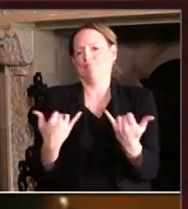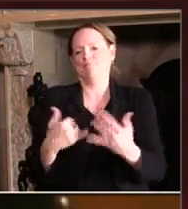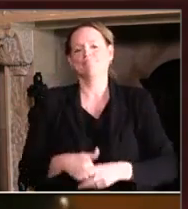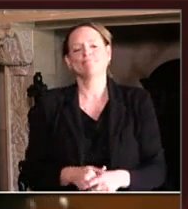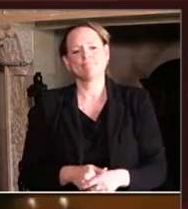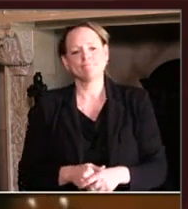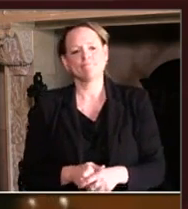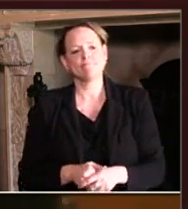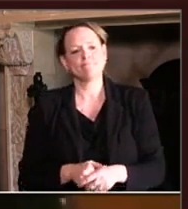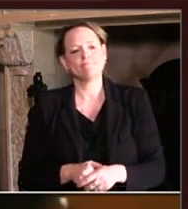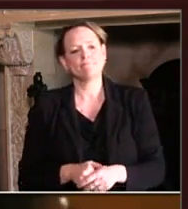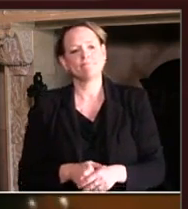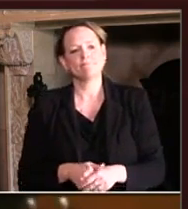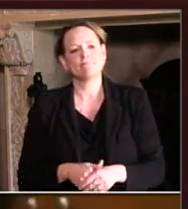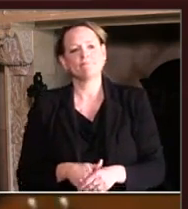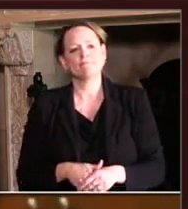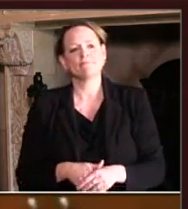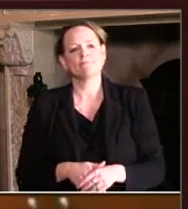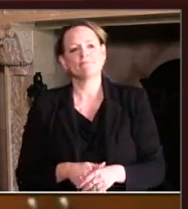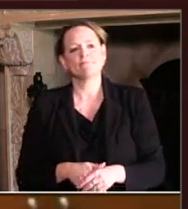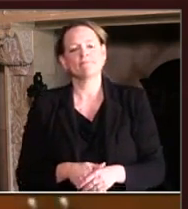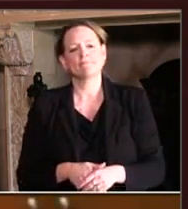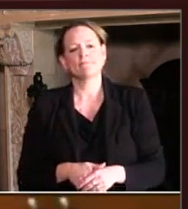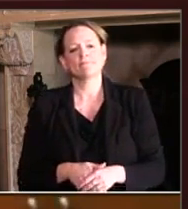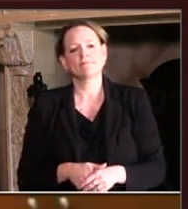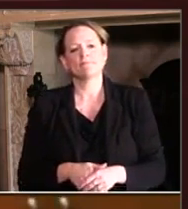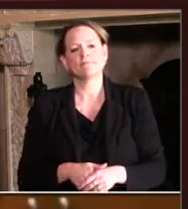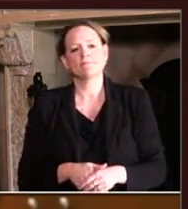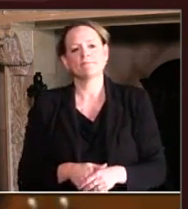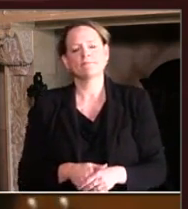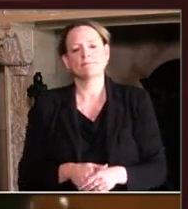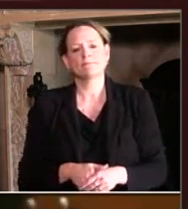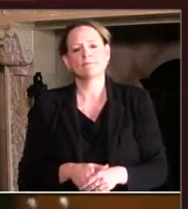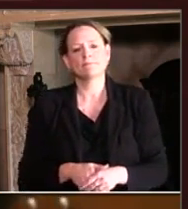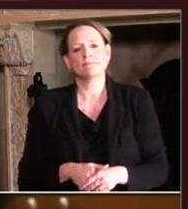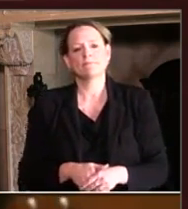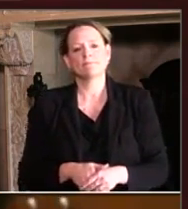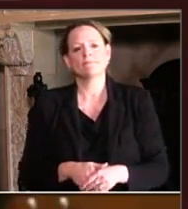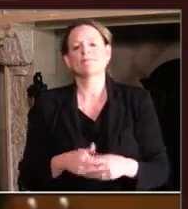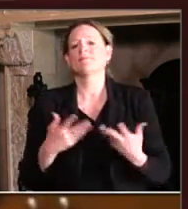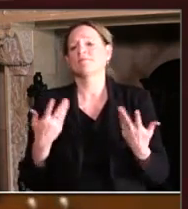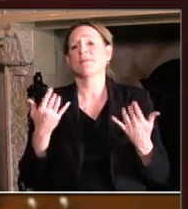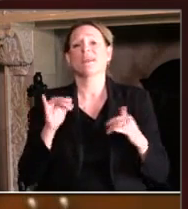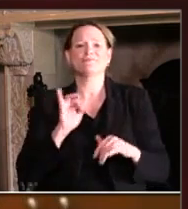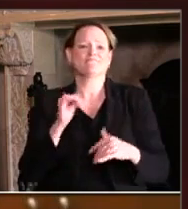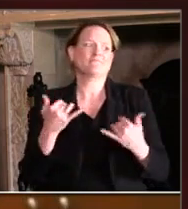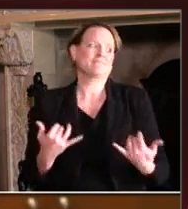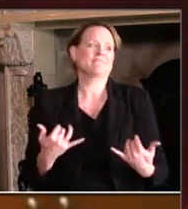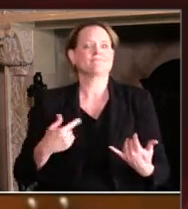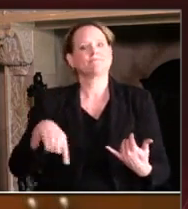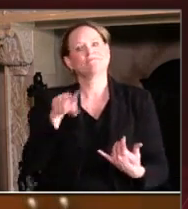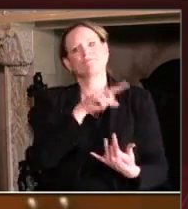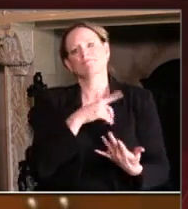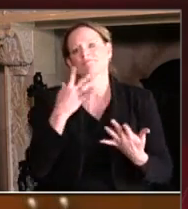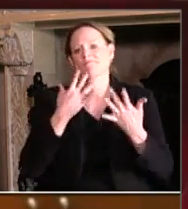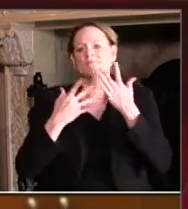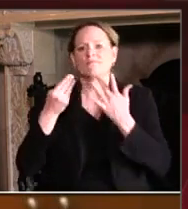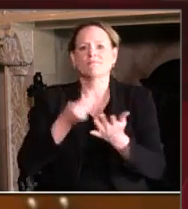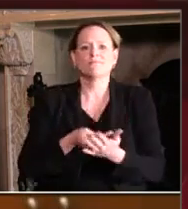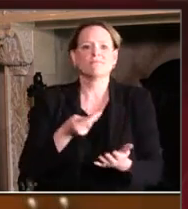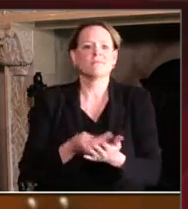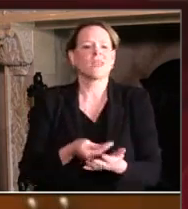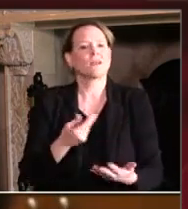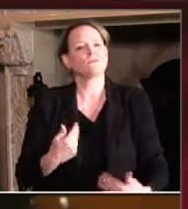impact is not unique to our clinic. Several businesses in our state have been hit hard. It's been a challenging time for us